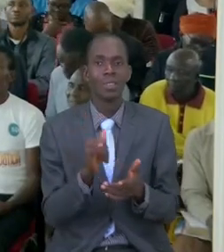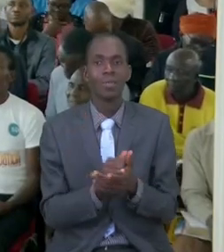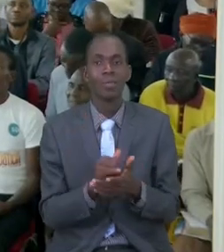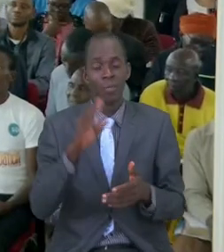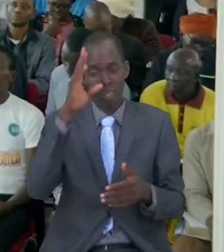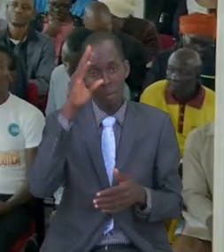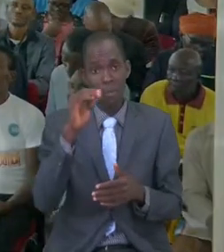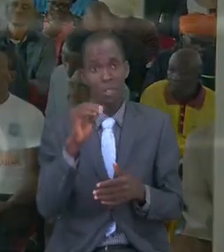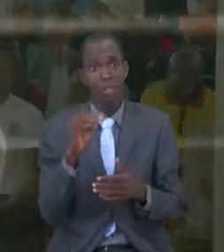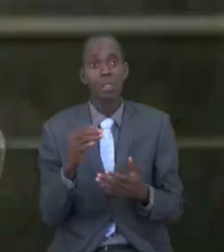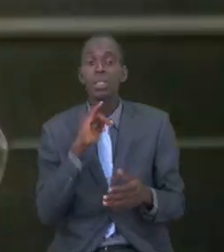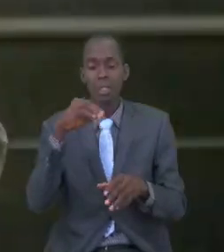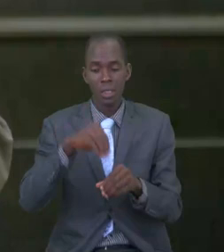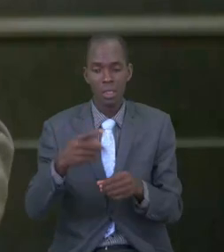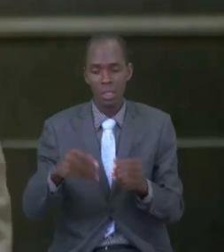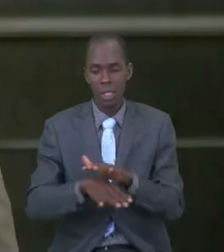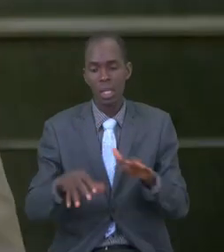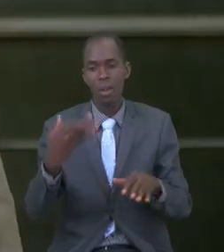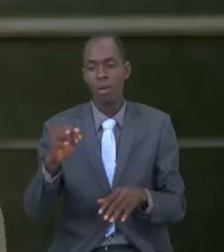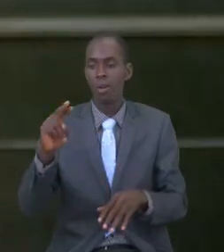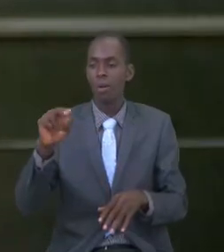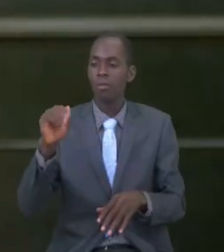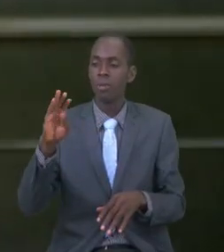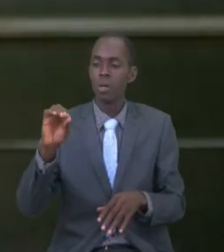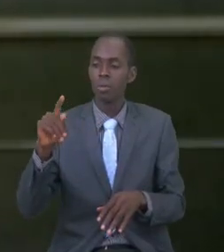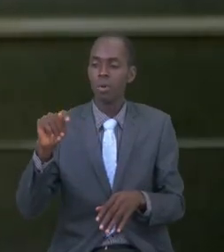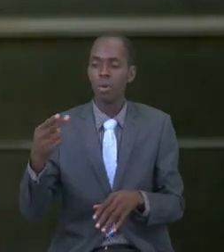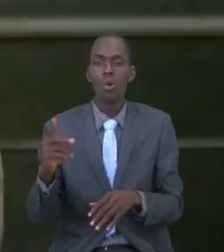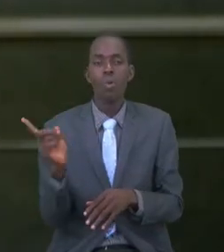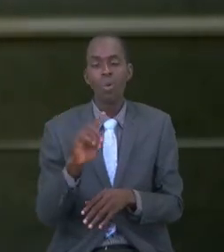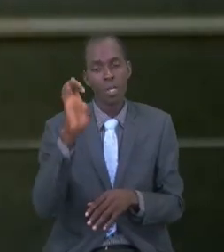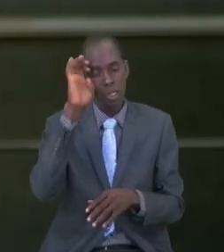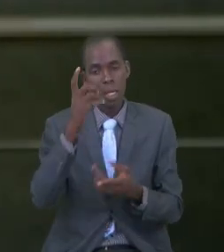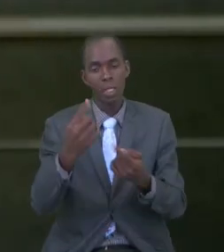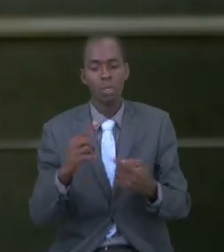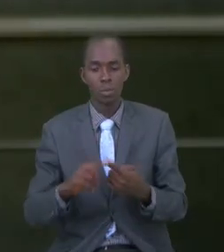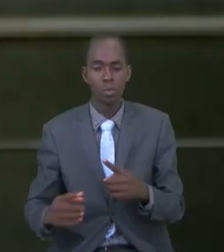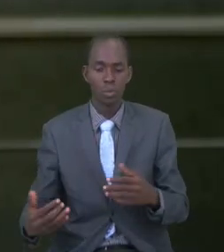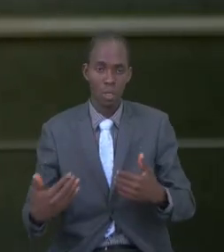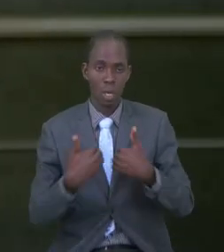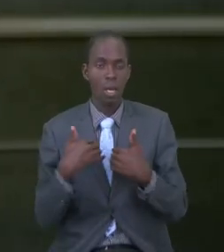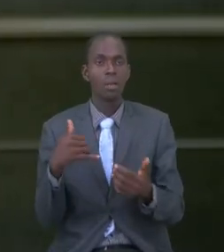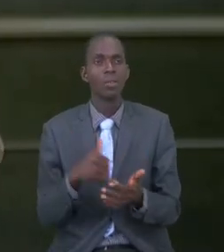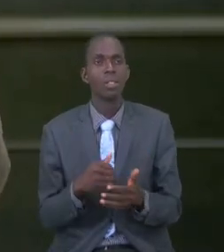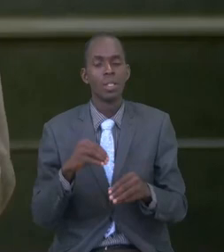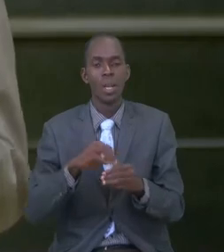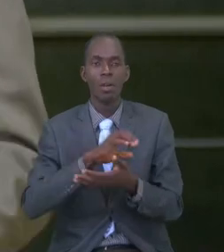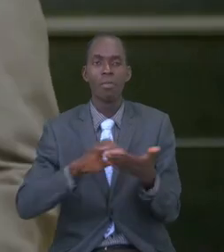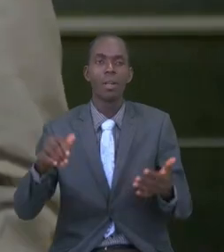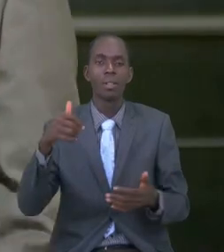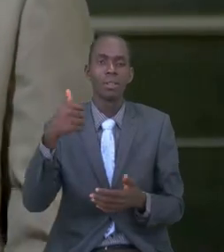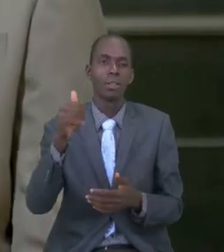vineyard of Naboth, whither he is gone down to possess it. Verse 19, and